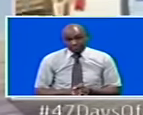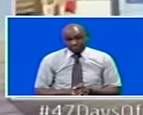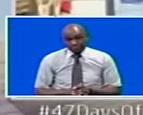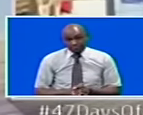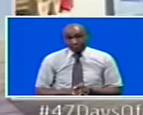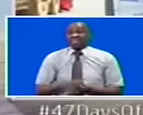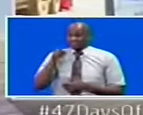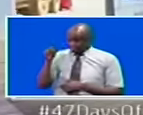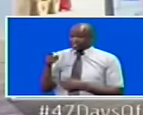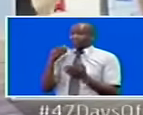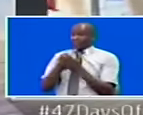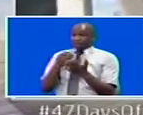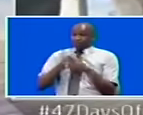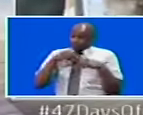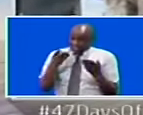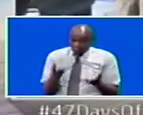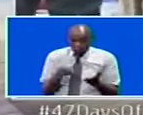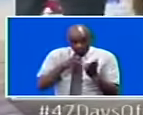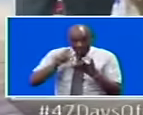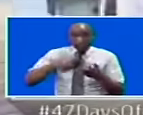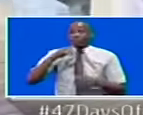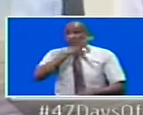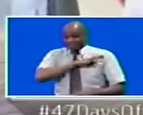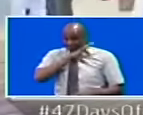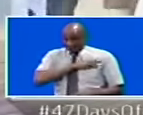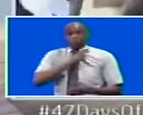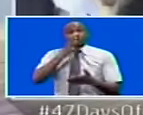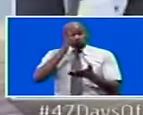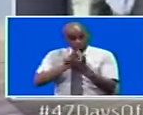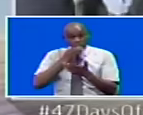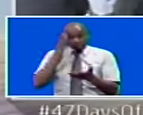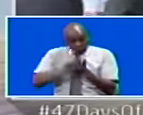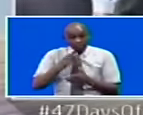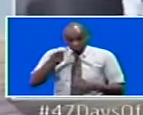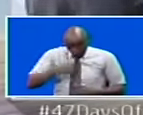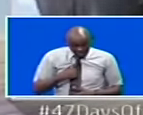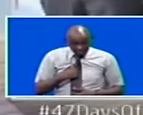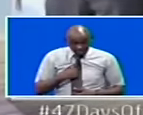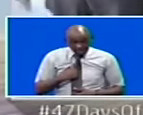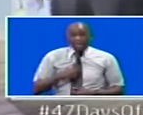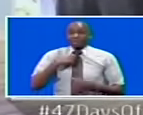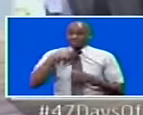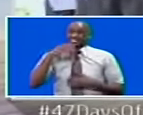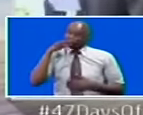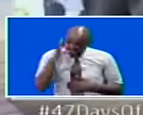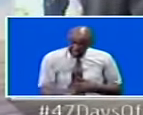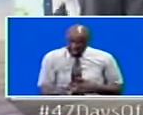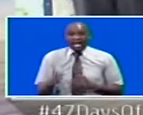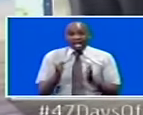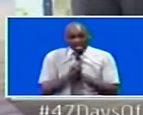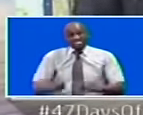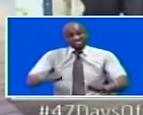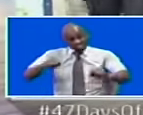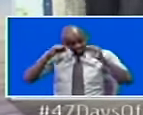This amount was paid as part of the benefits that was conferred to me as a speaker and as a